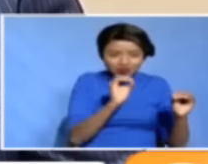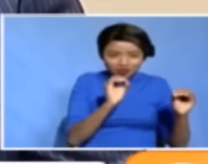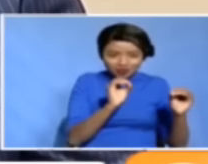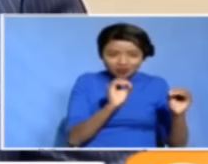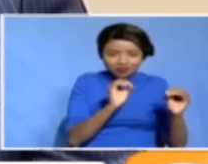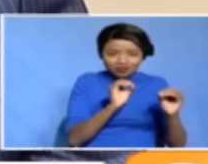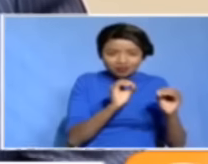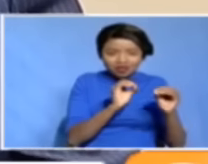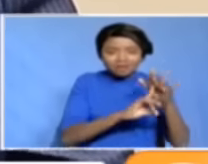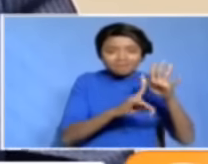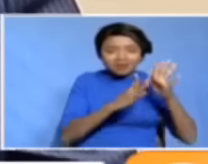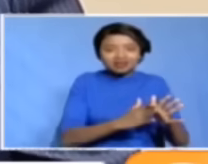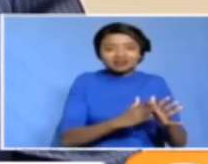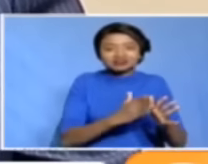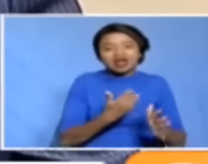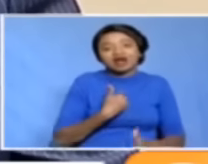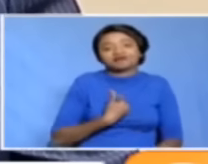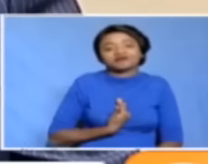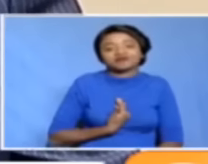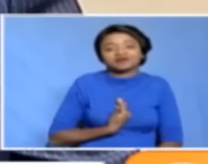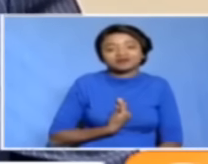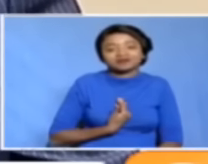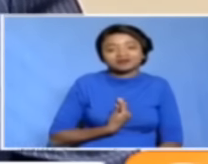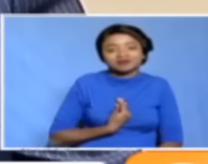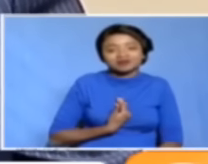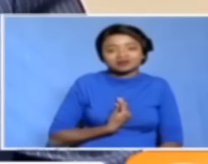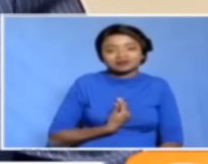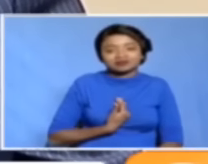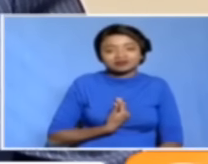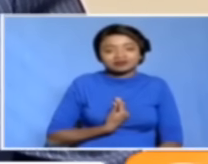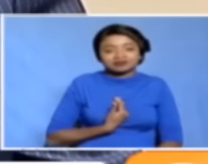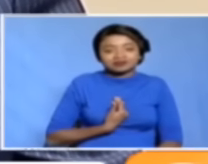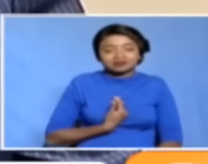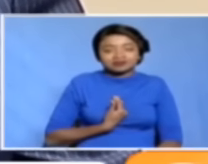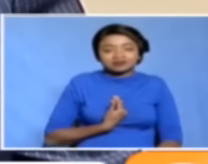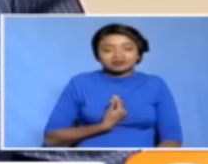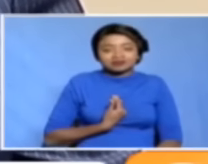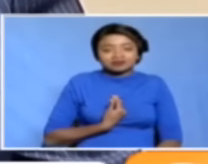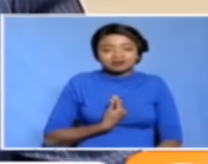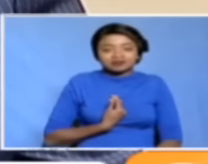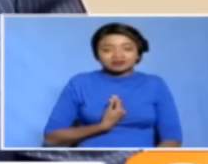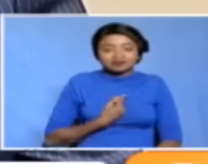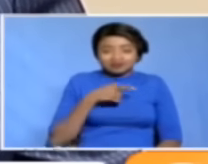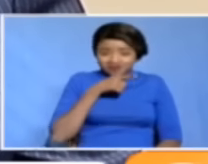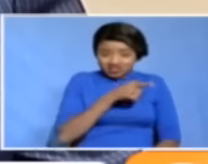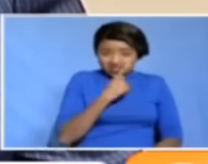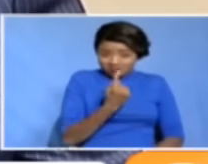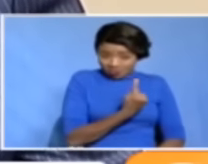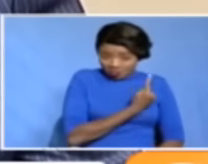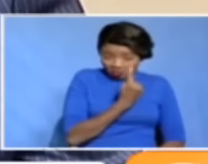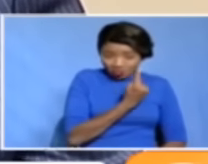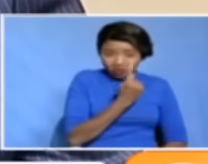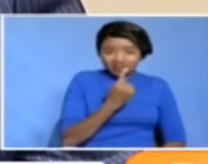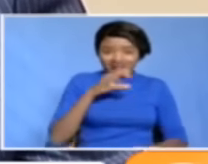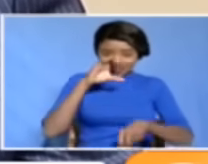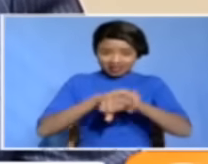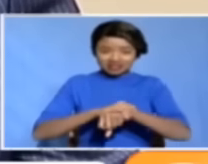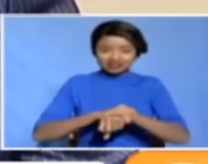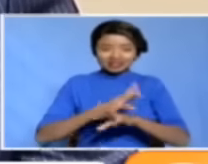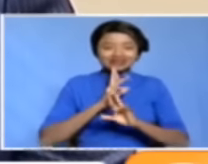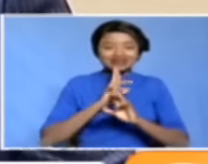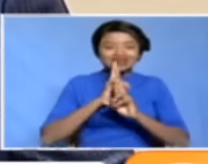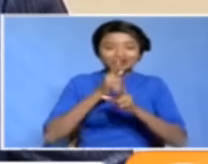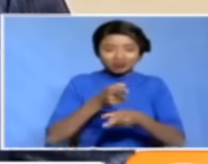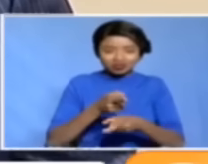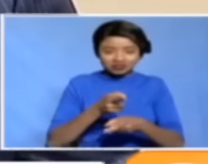enjoys. The whole line of the provincial administration. He's the only minister who can get a report from